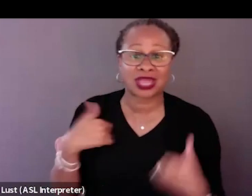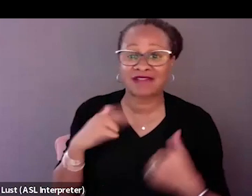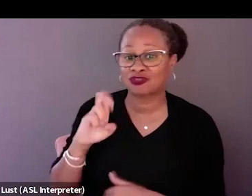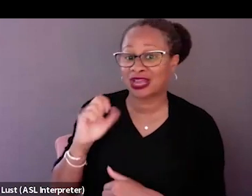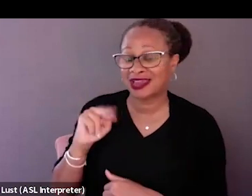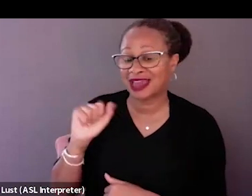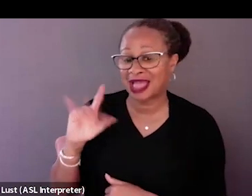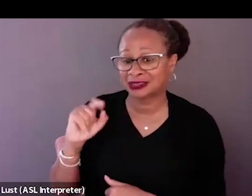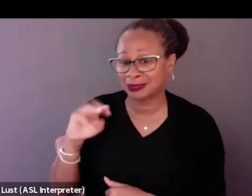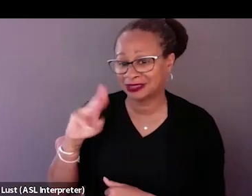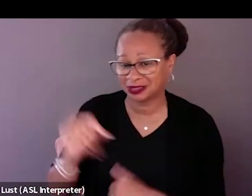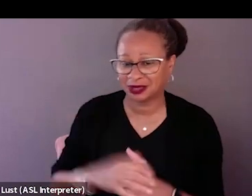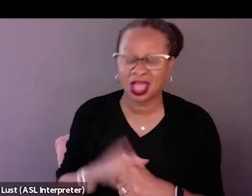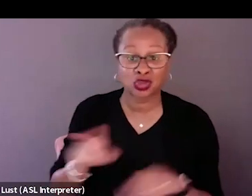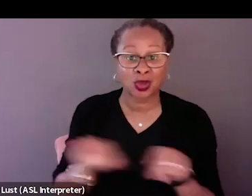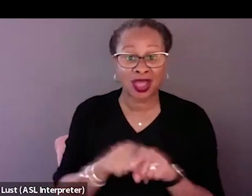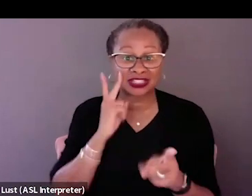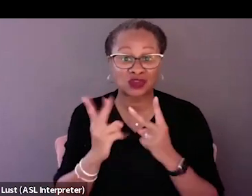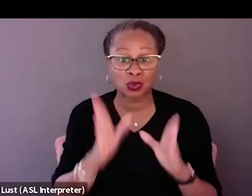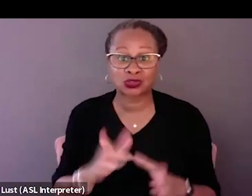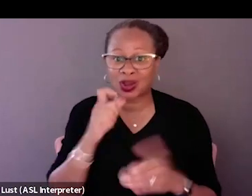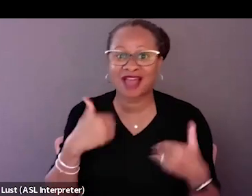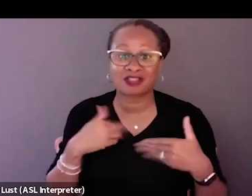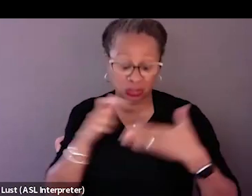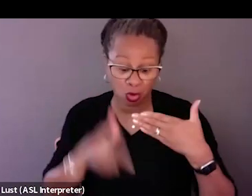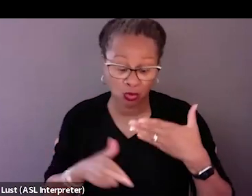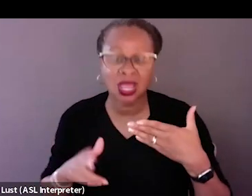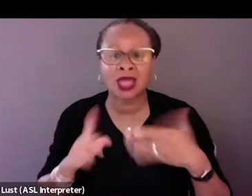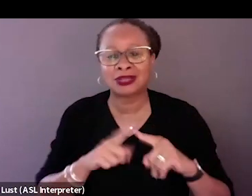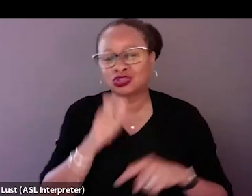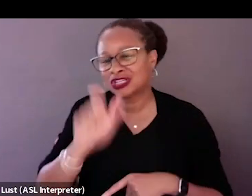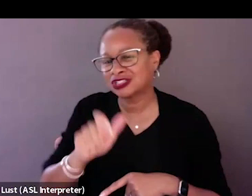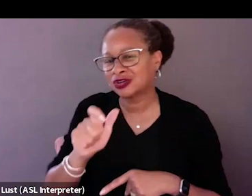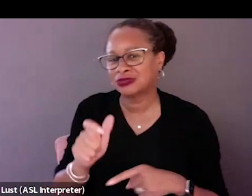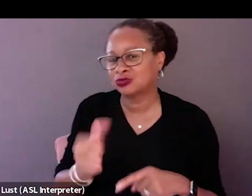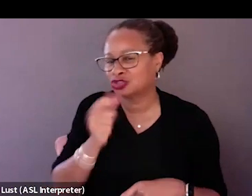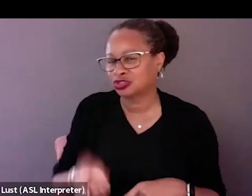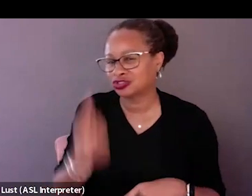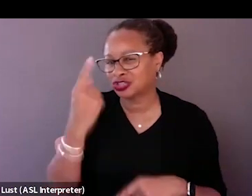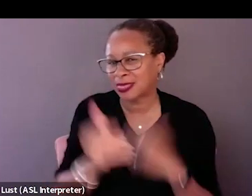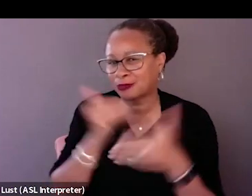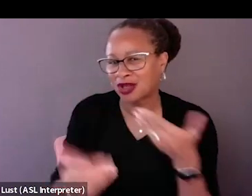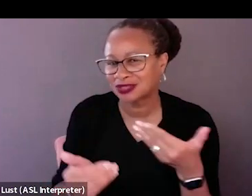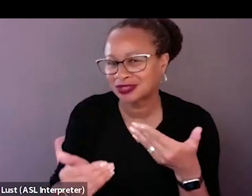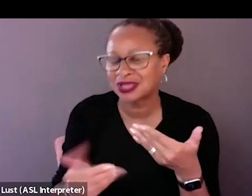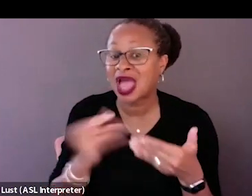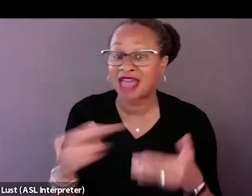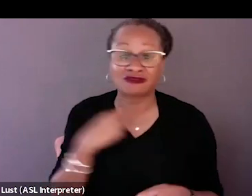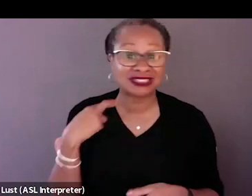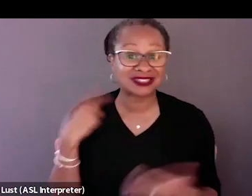the view, you know, you as viewers would have the outcome, but you wouldn't necessarily understand the stakes. And, you